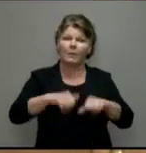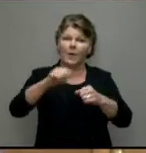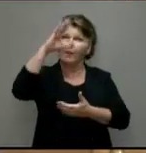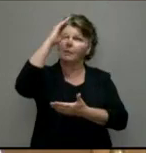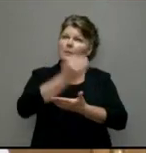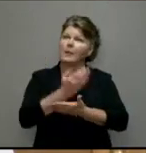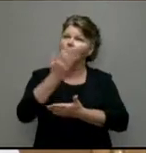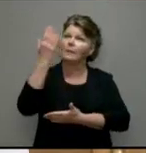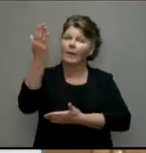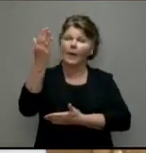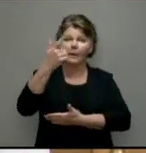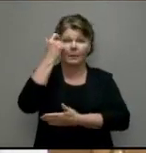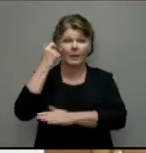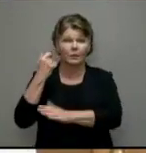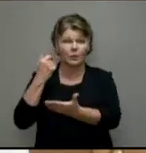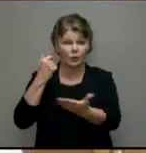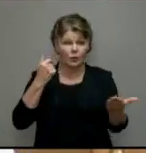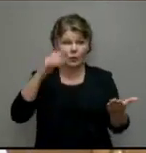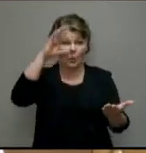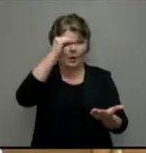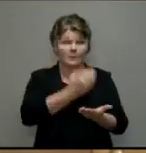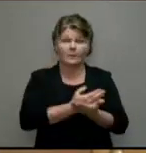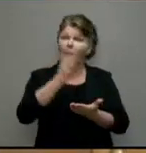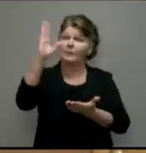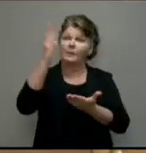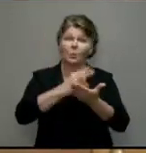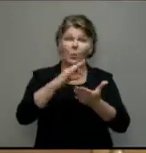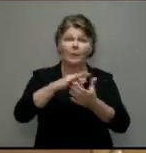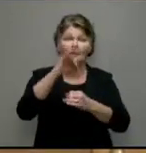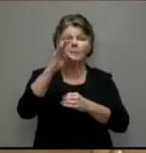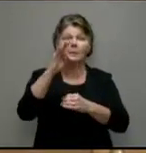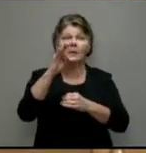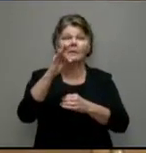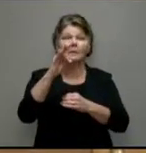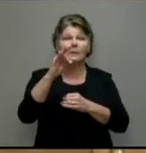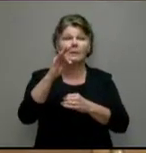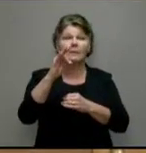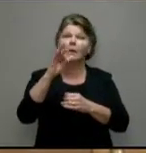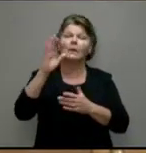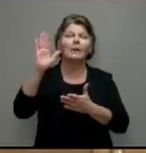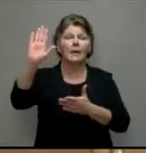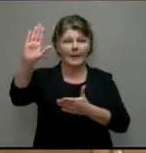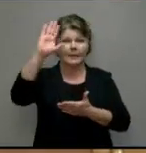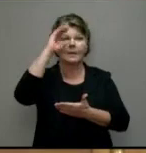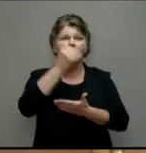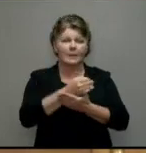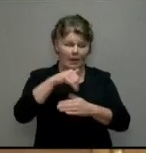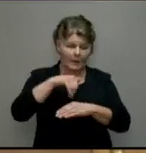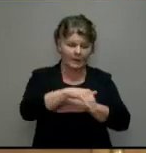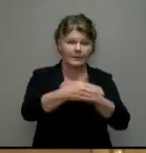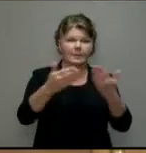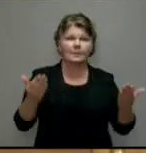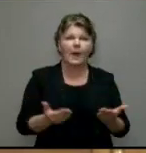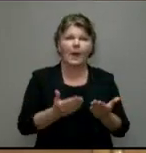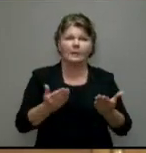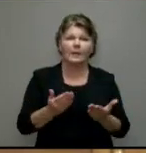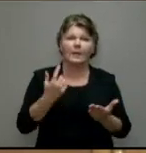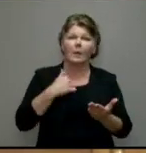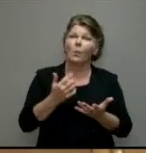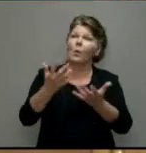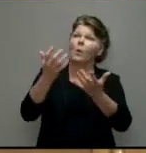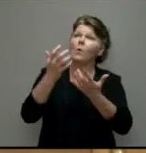And because you are sons, God has sent his Spirit, his Son, into our hearts, crying, 'Abba,